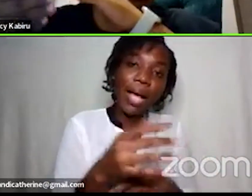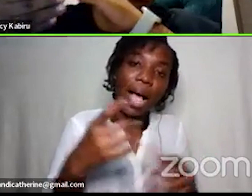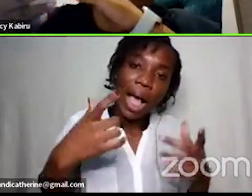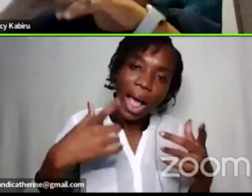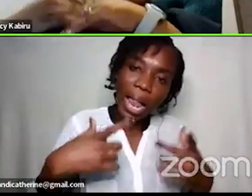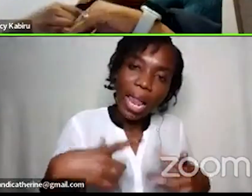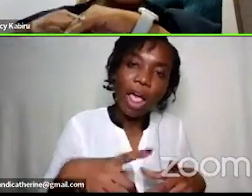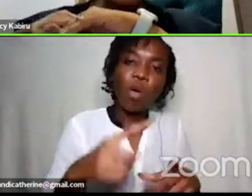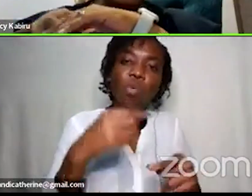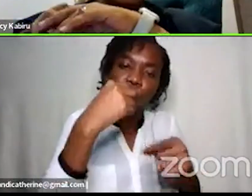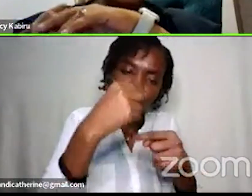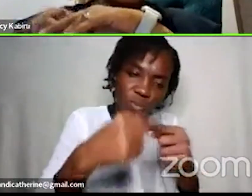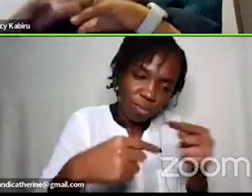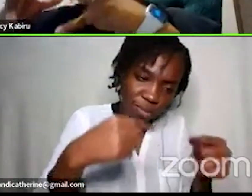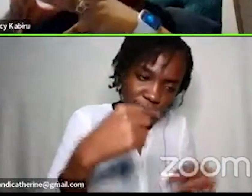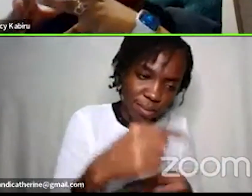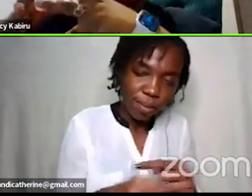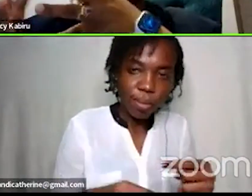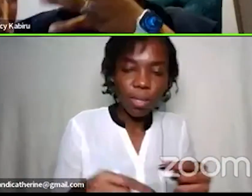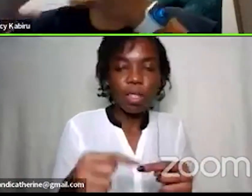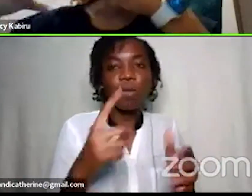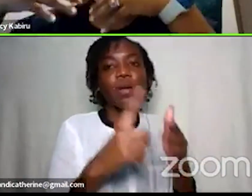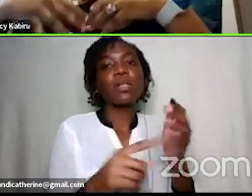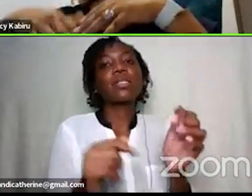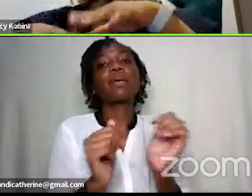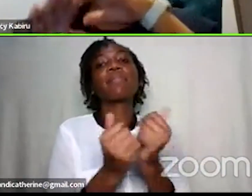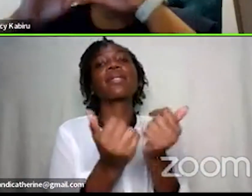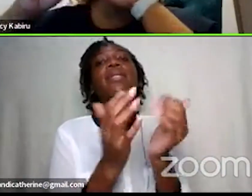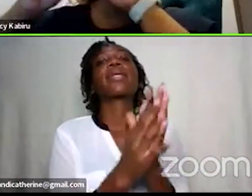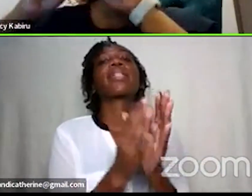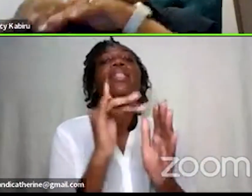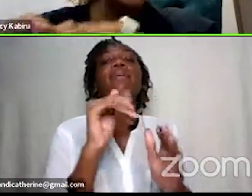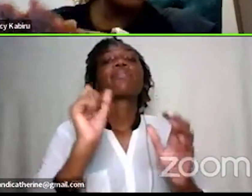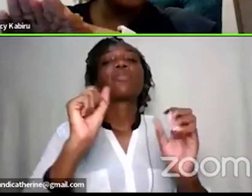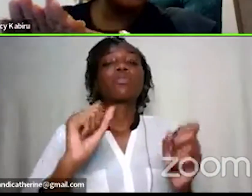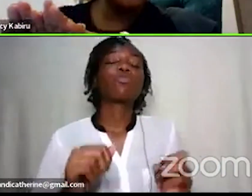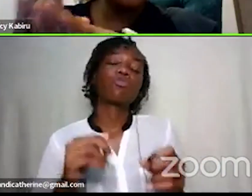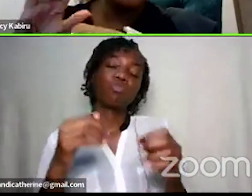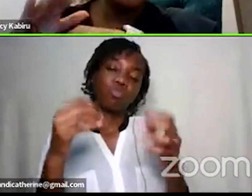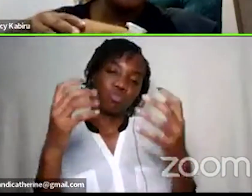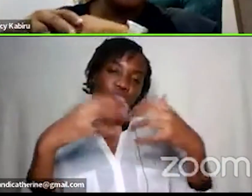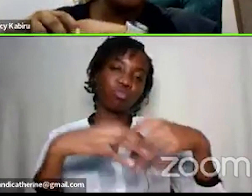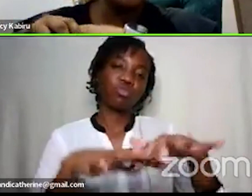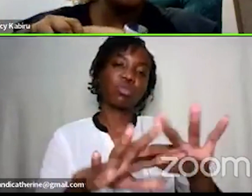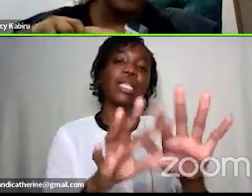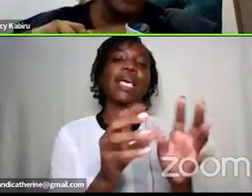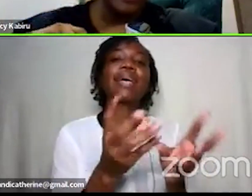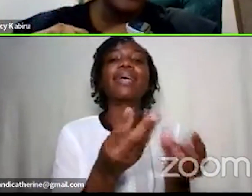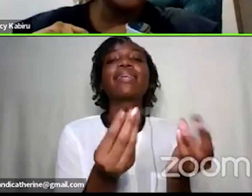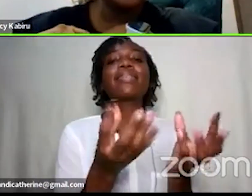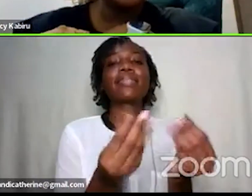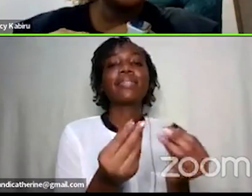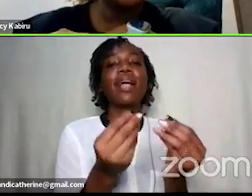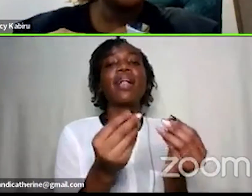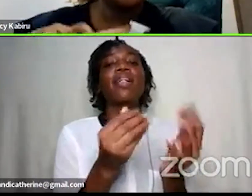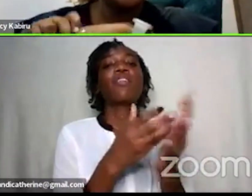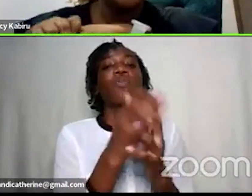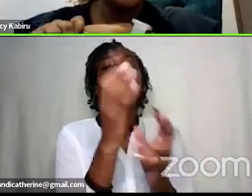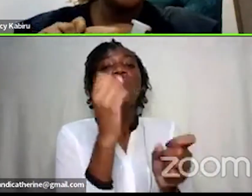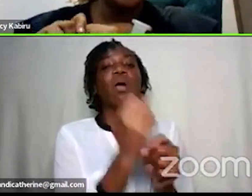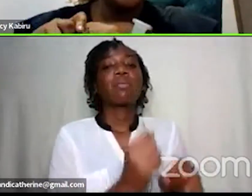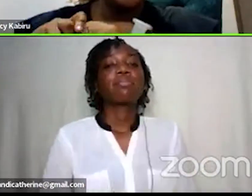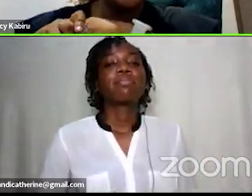walk you through what has been happening. That way, you are able to gel easier through work.